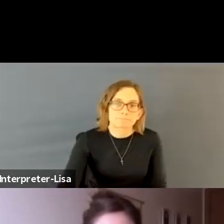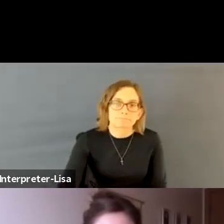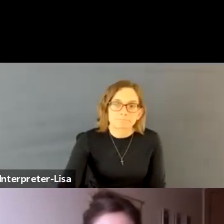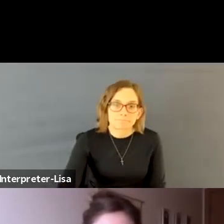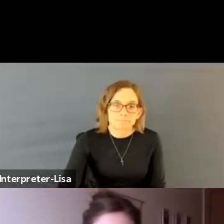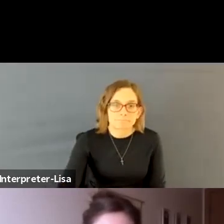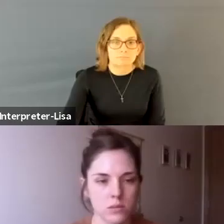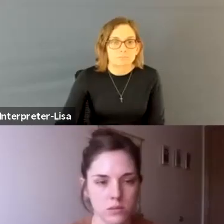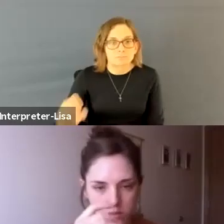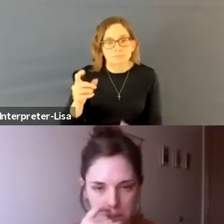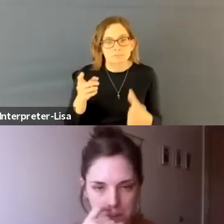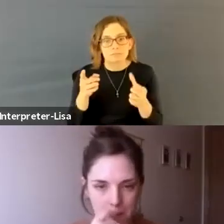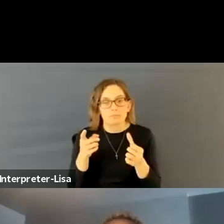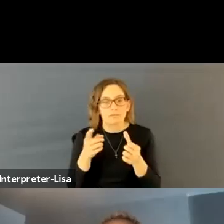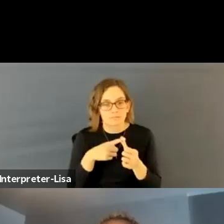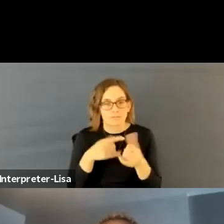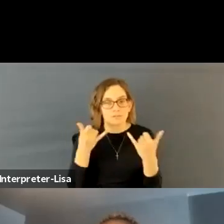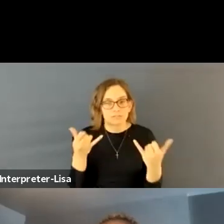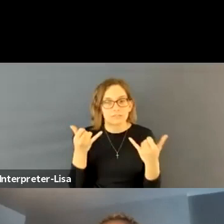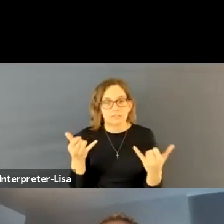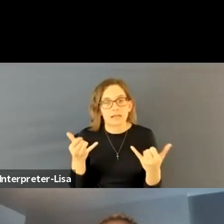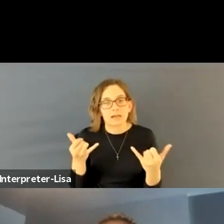But first we are now going to